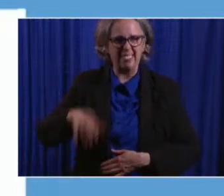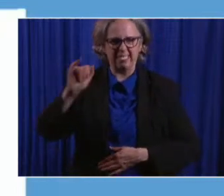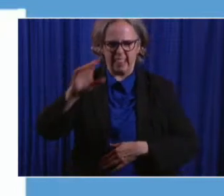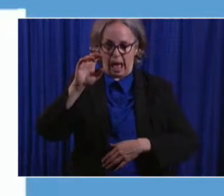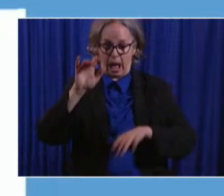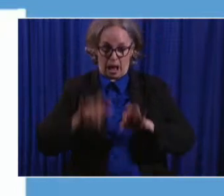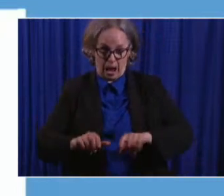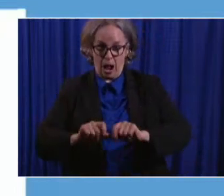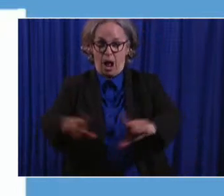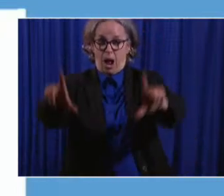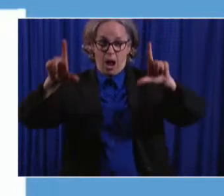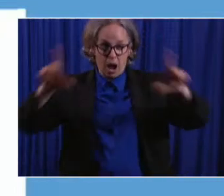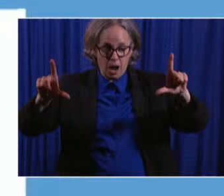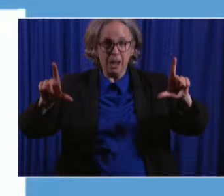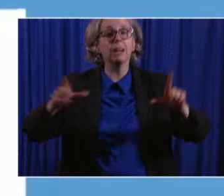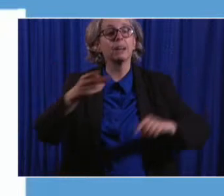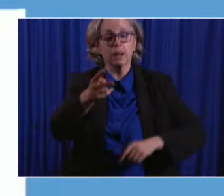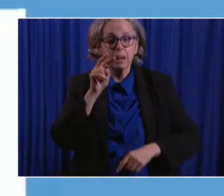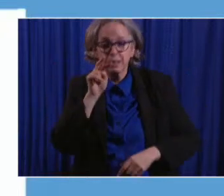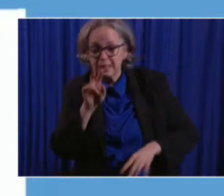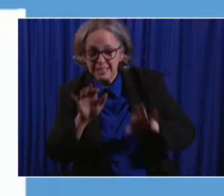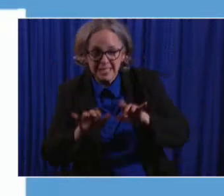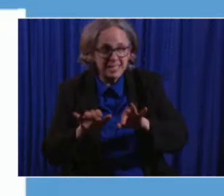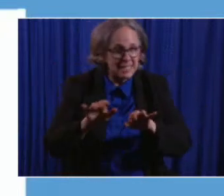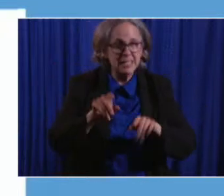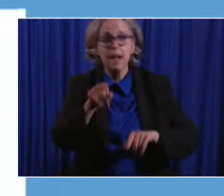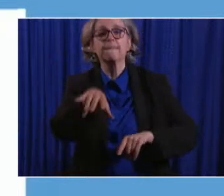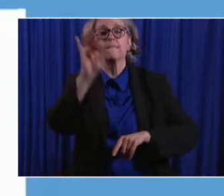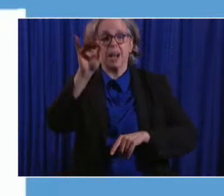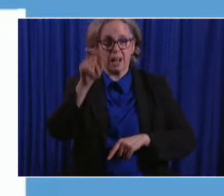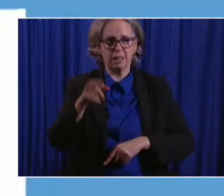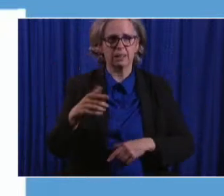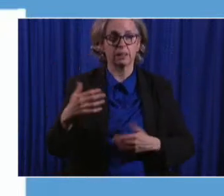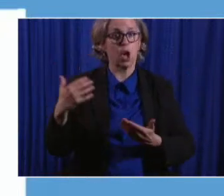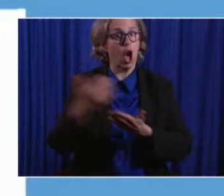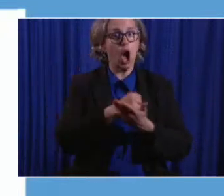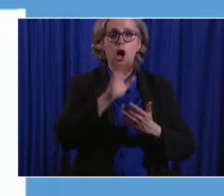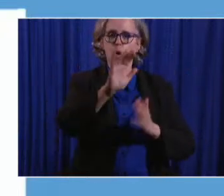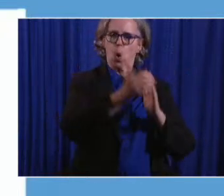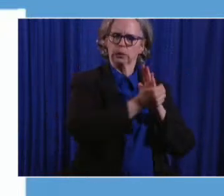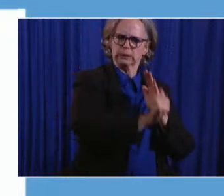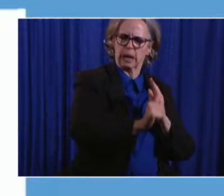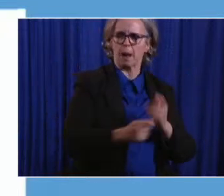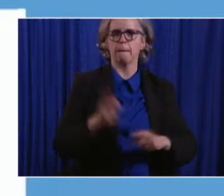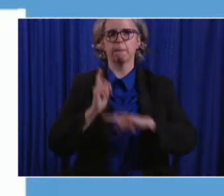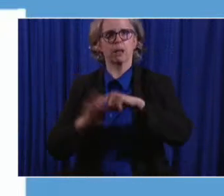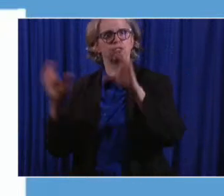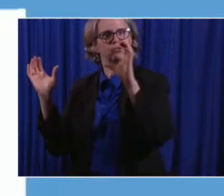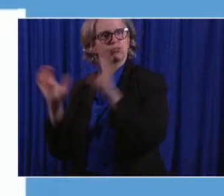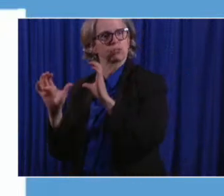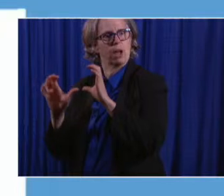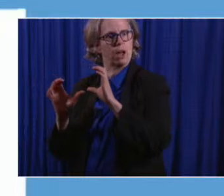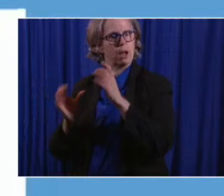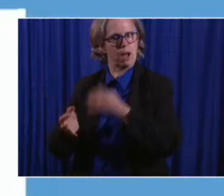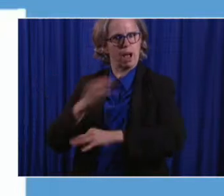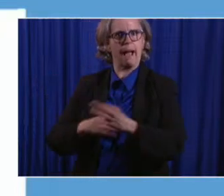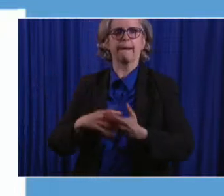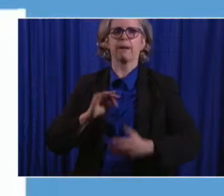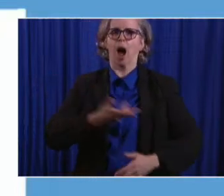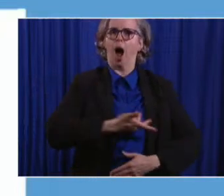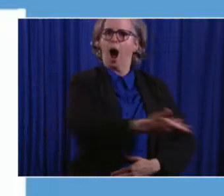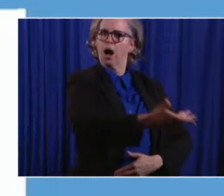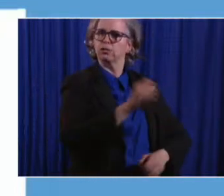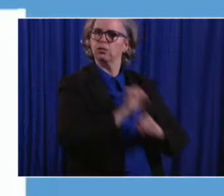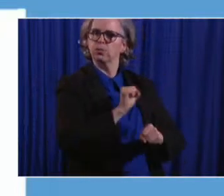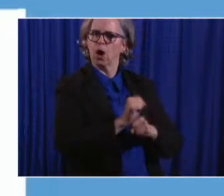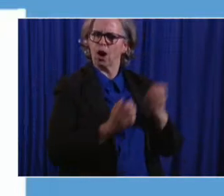the skills, the certification, credentials that you need to get one of those jobs. It's available for you at